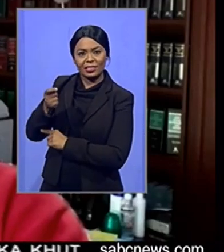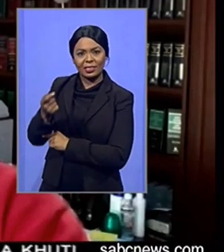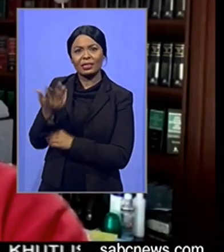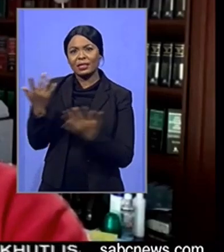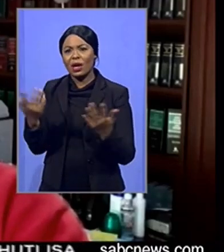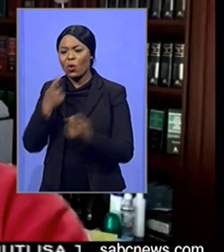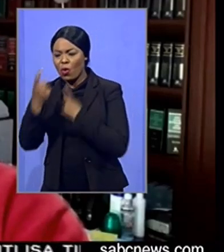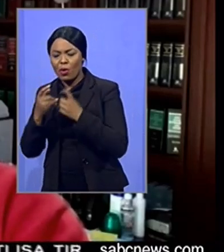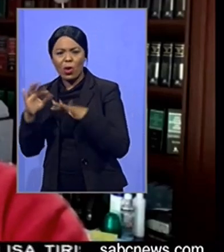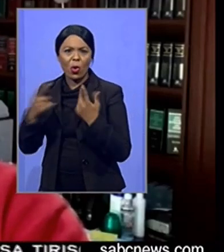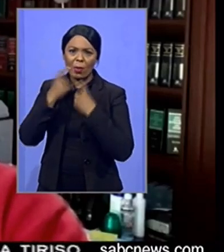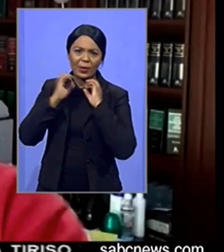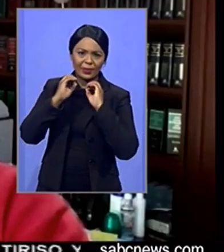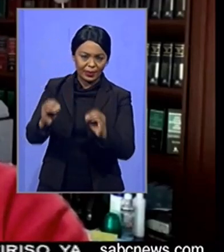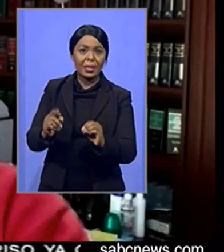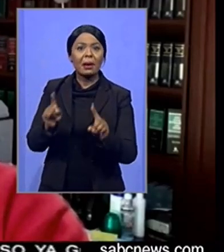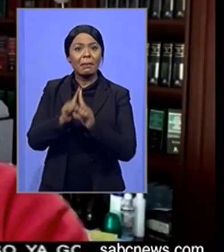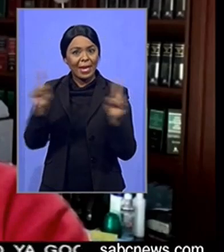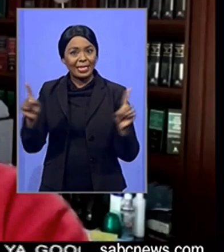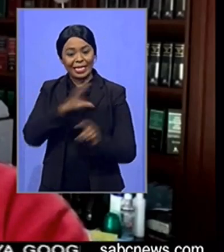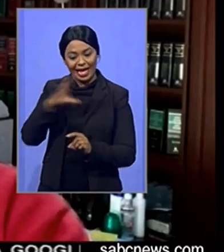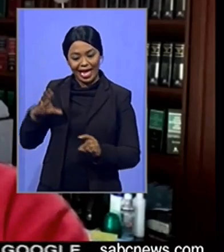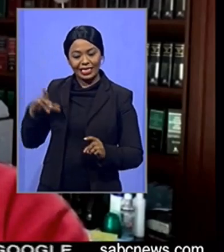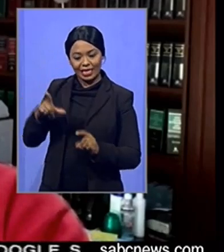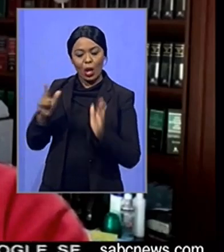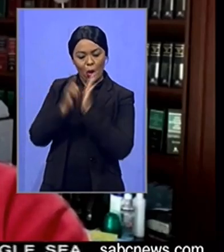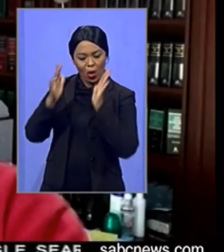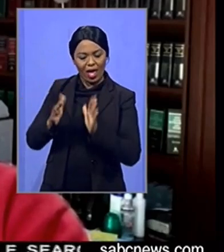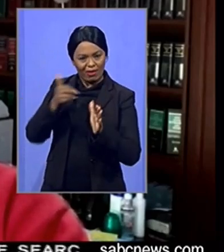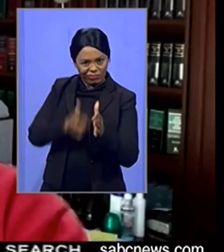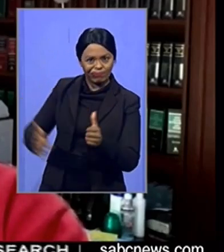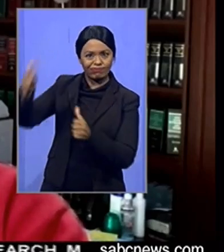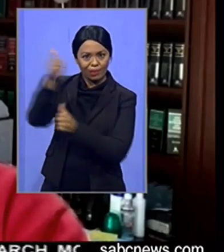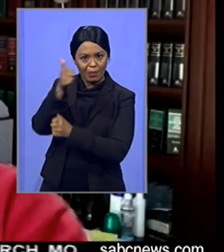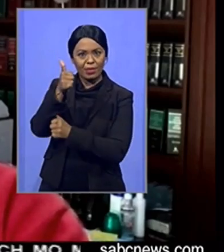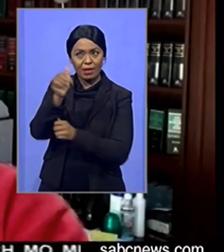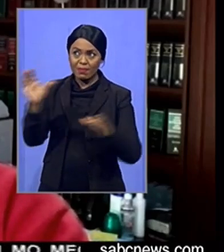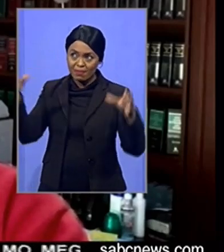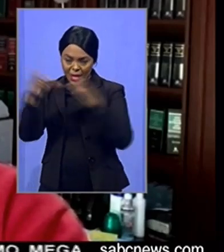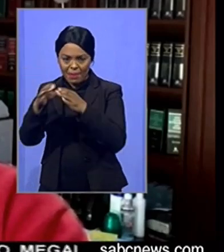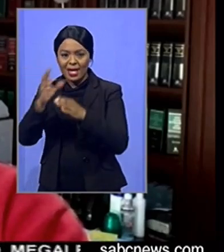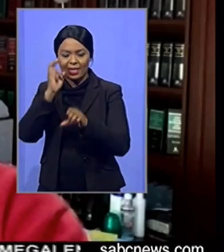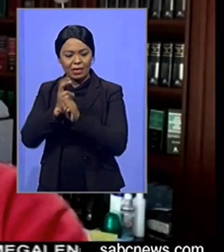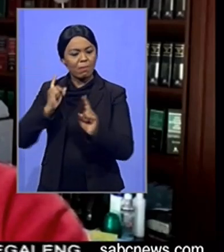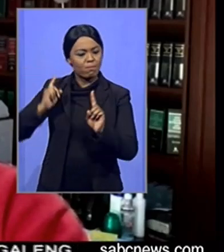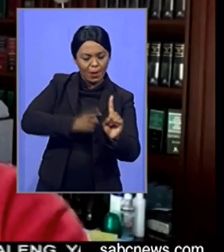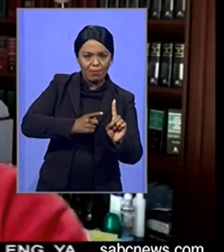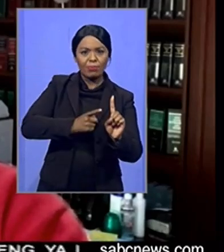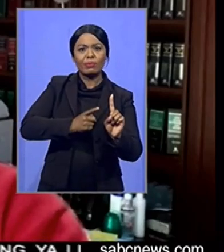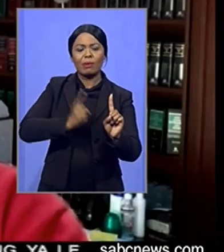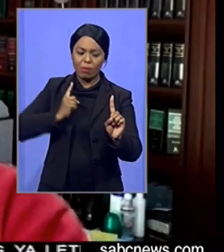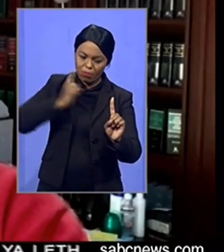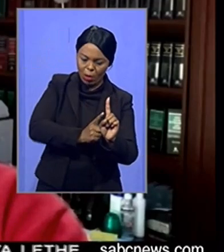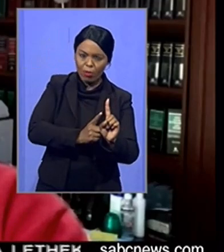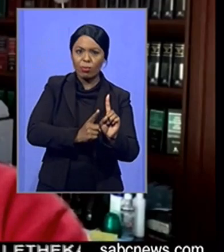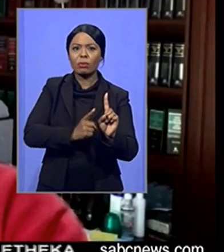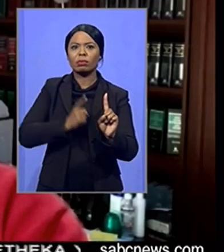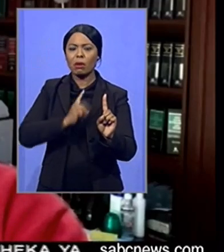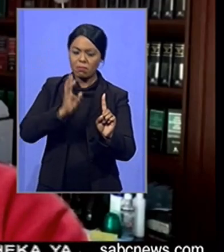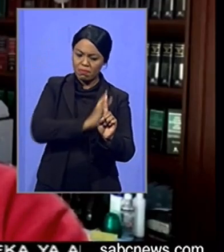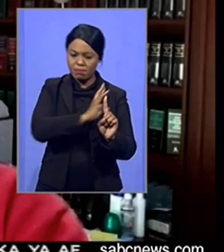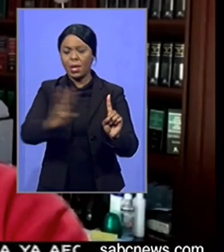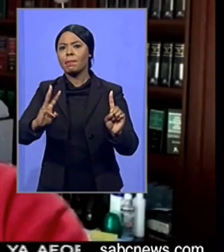to complain about this, I would expect of our professional body to put out a directive or a notice out there to say this type